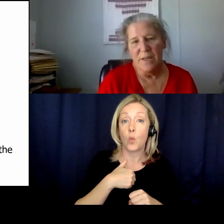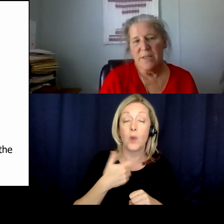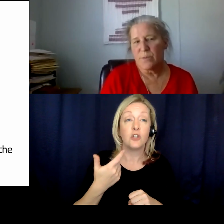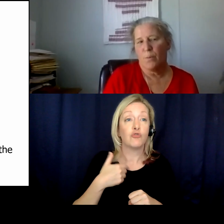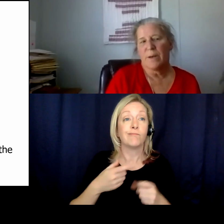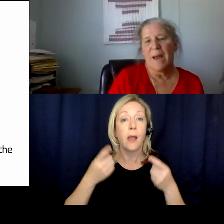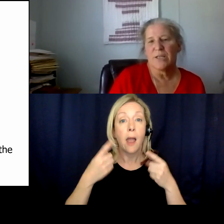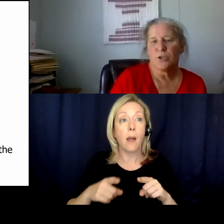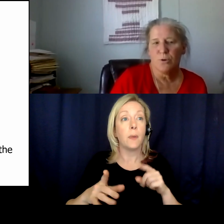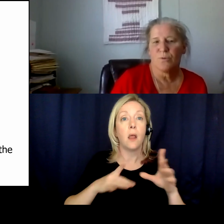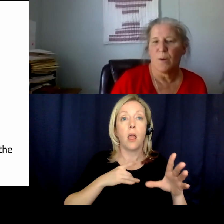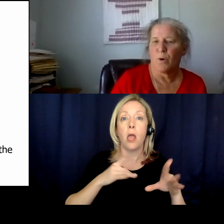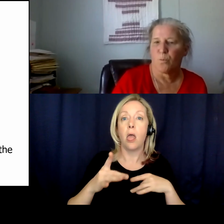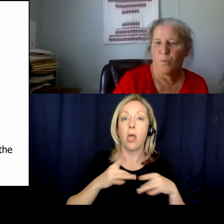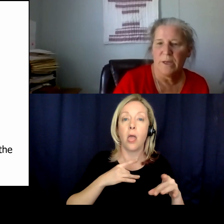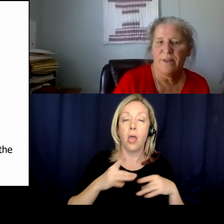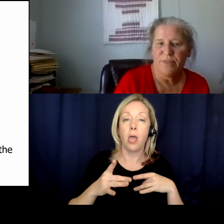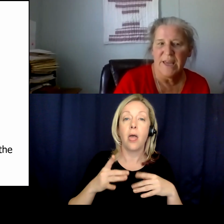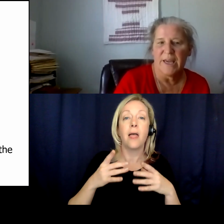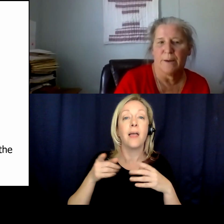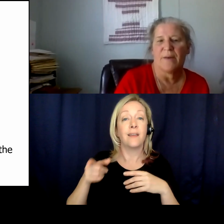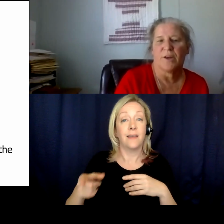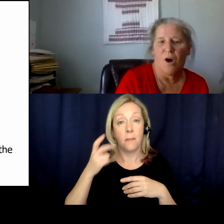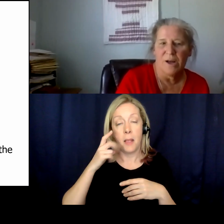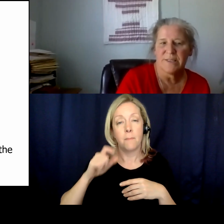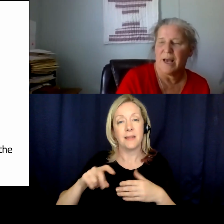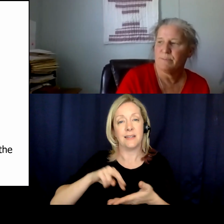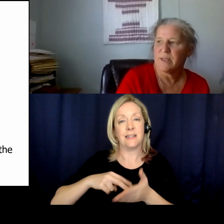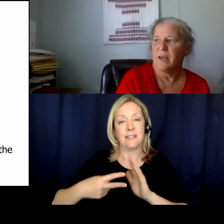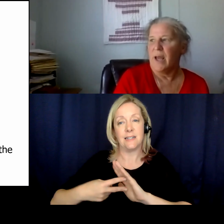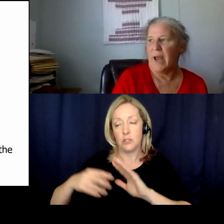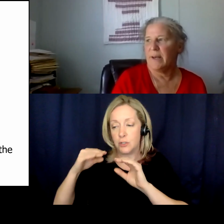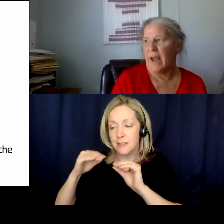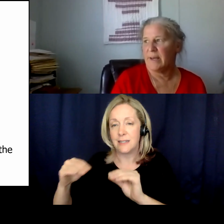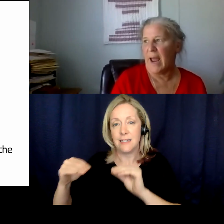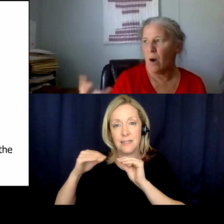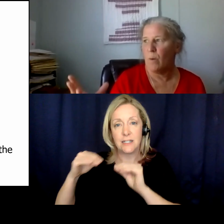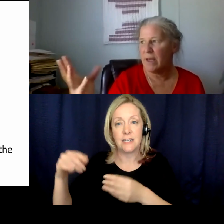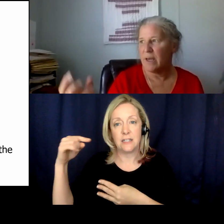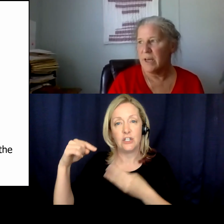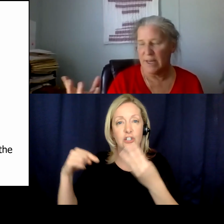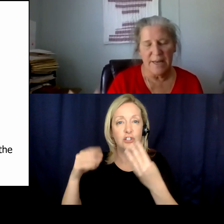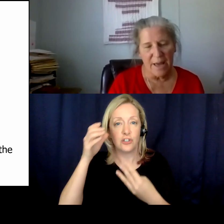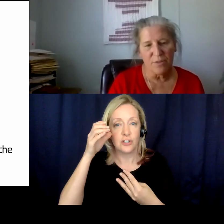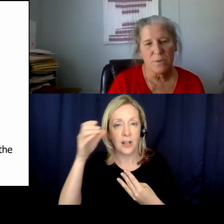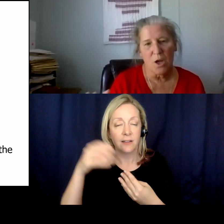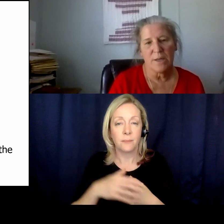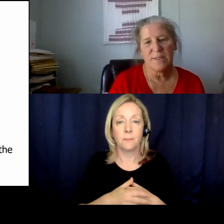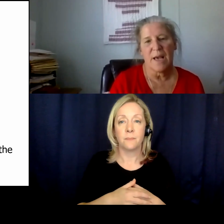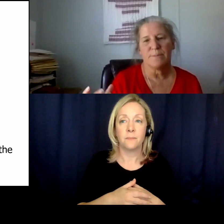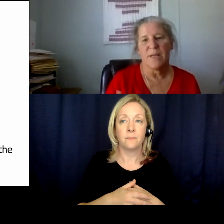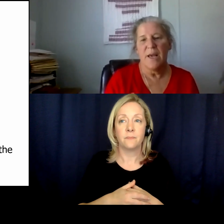us. So we want to make sure that we're really thinking about the concepts and how we connect